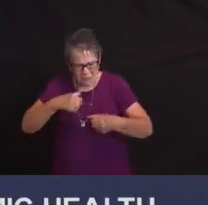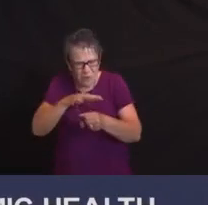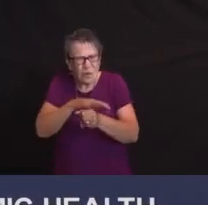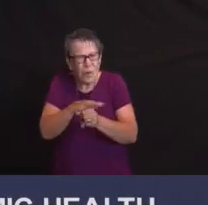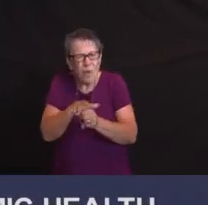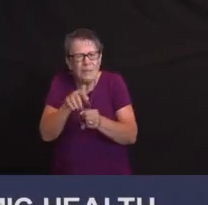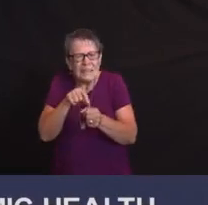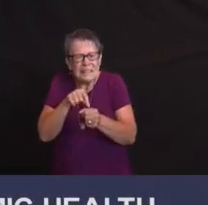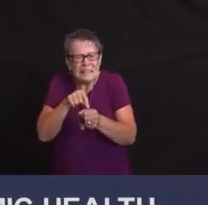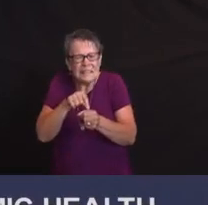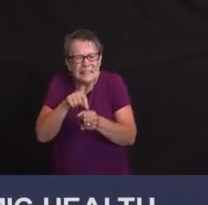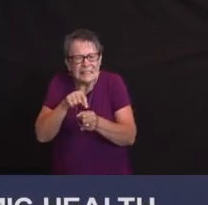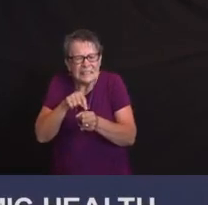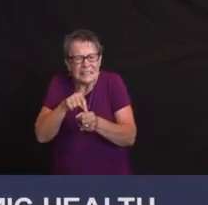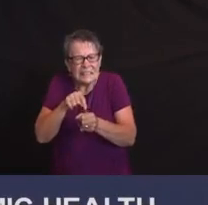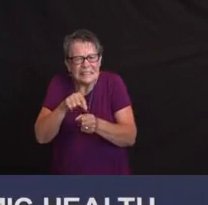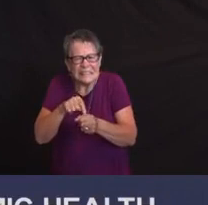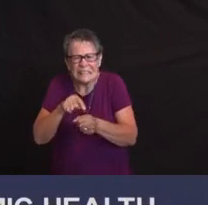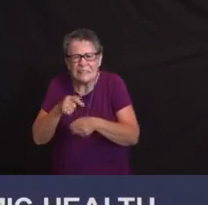land.